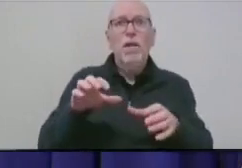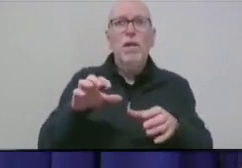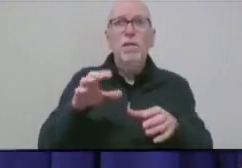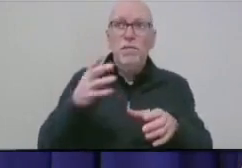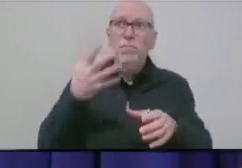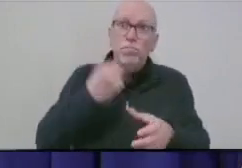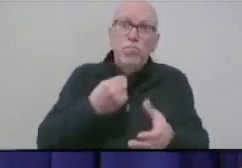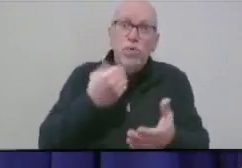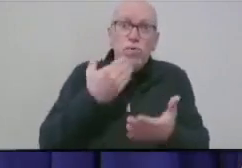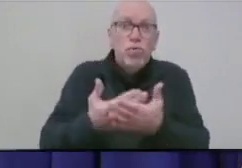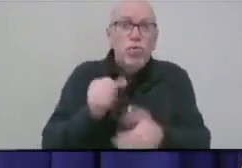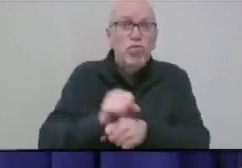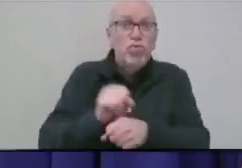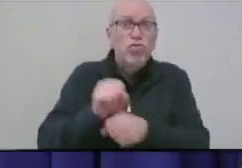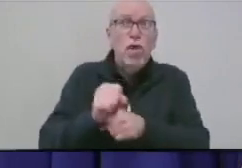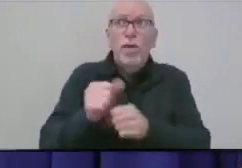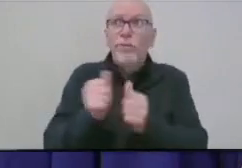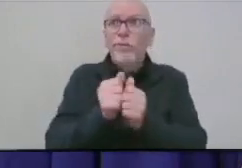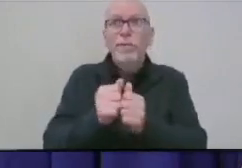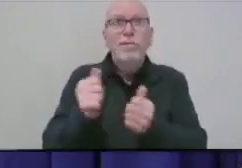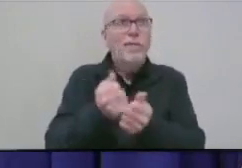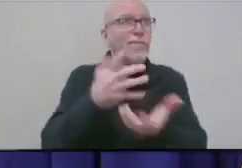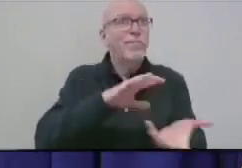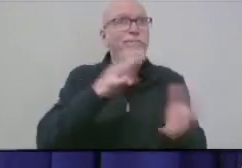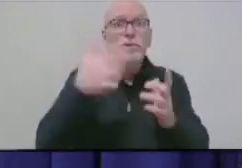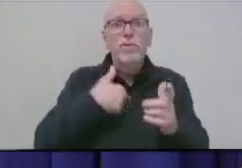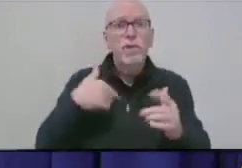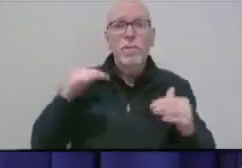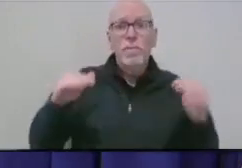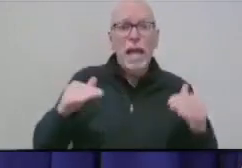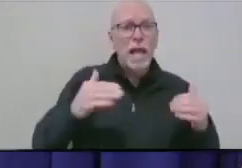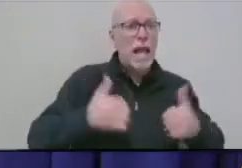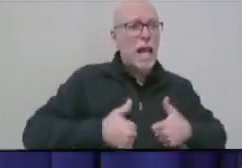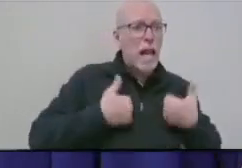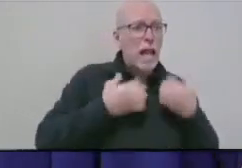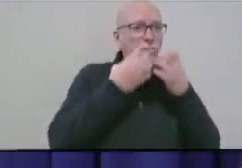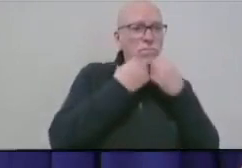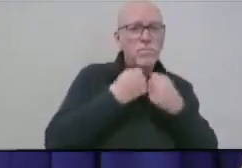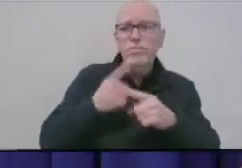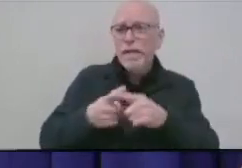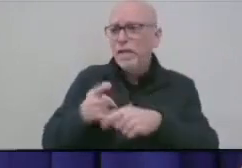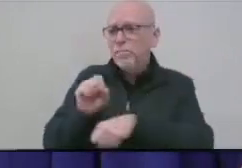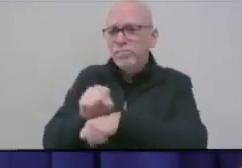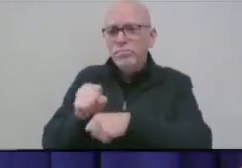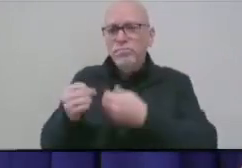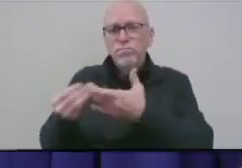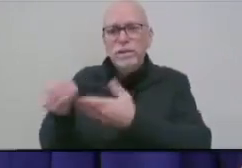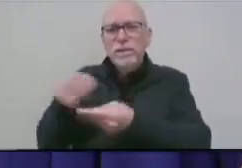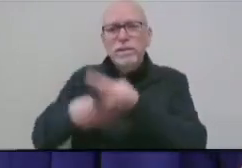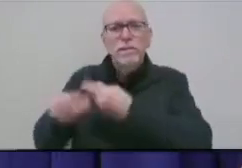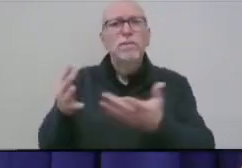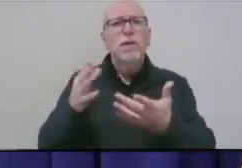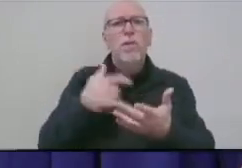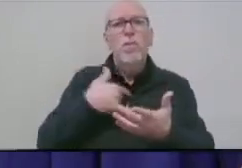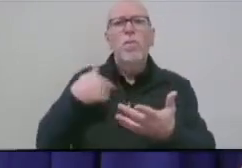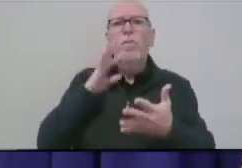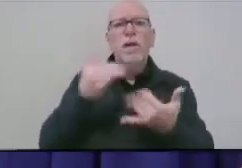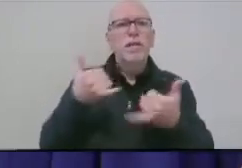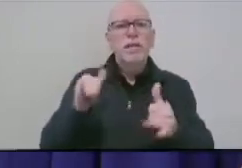good job, all things considered, of balancing lives and livelihoods. And we'll continue to modernize our state services so